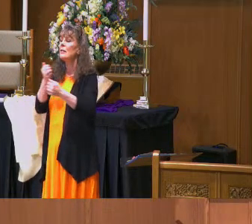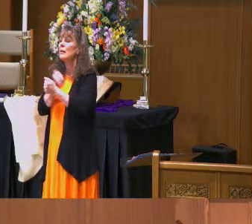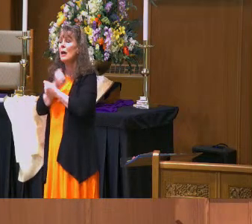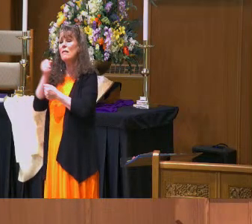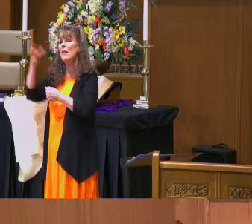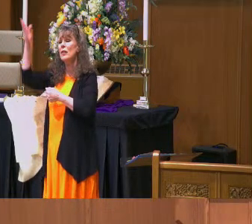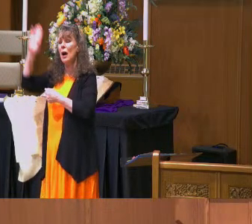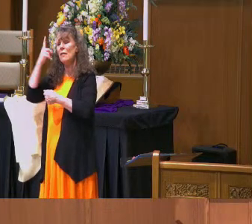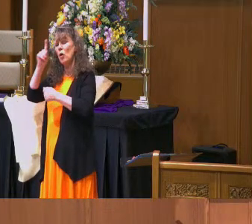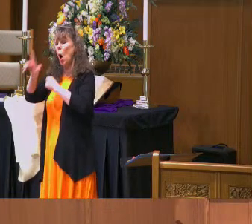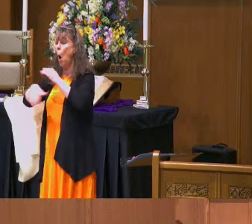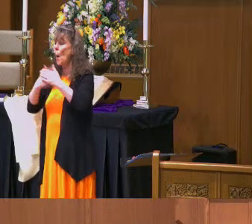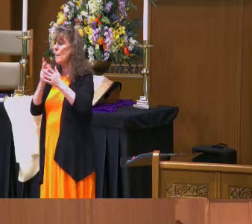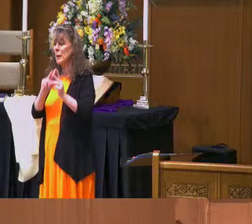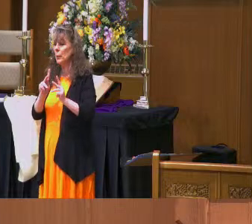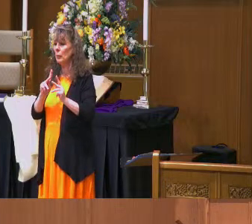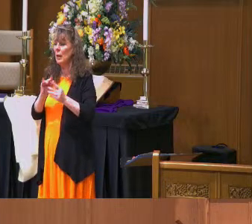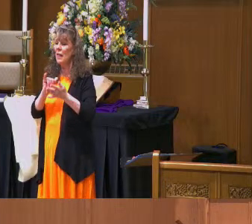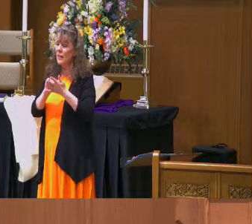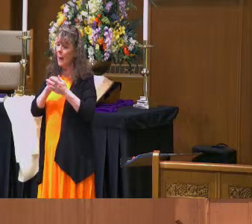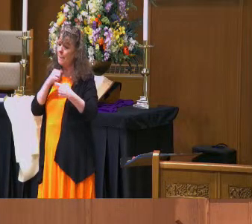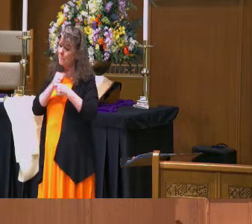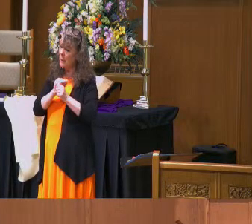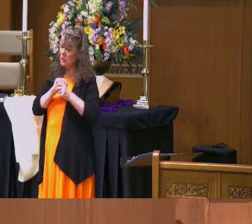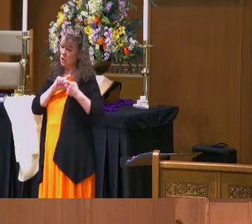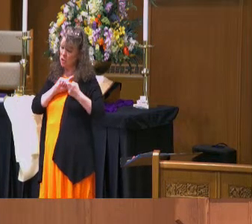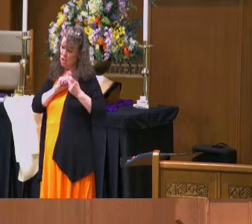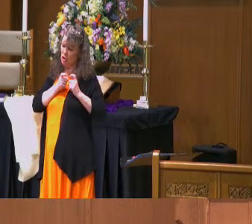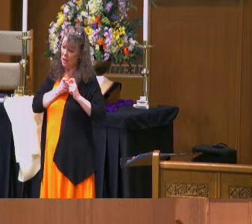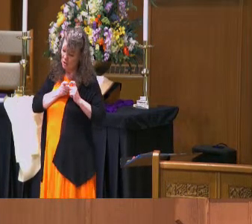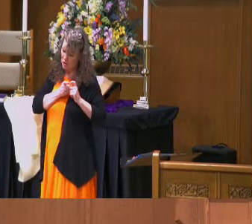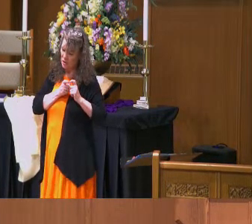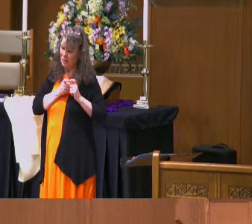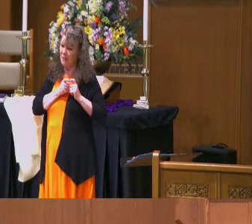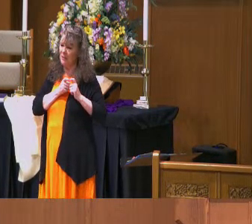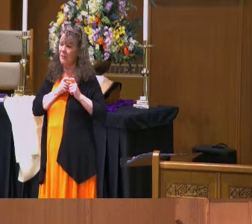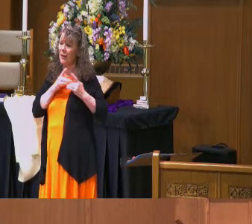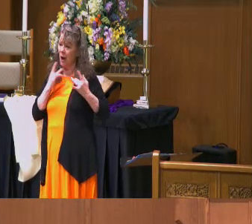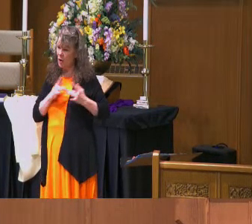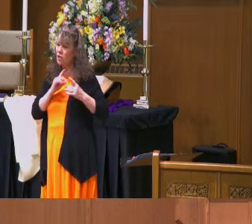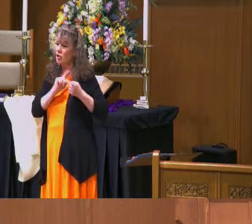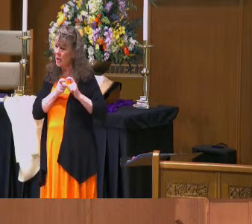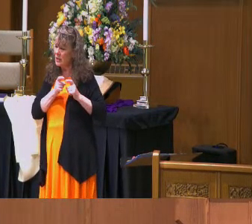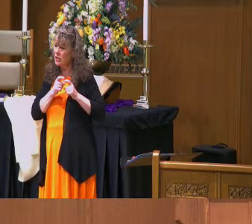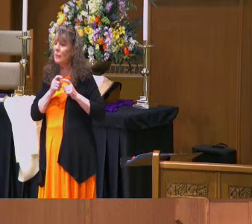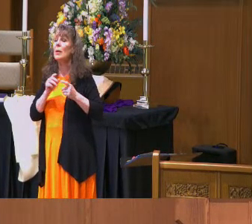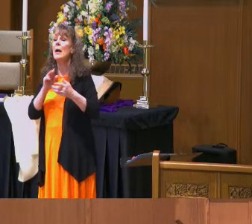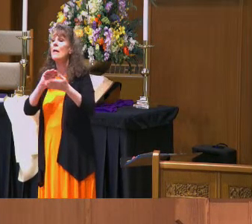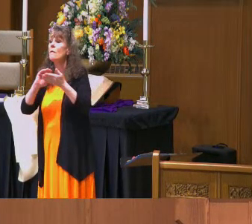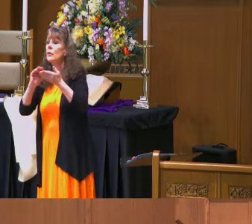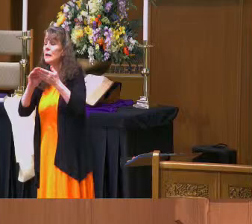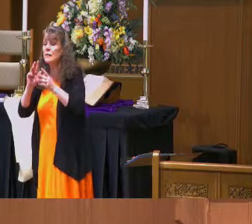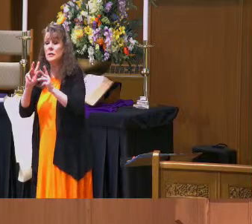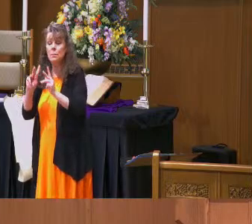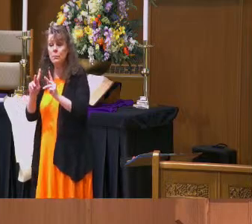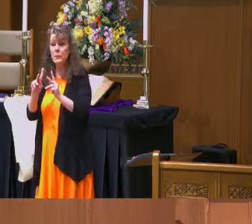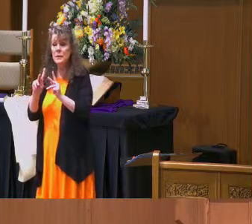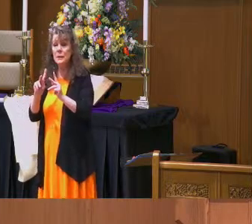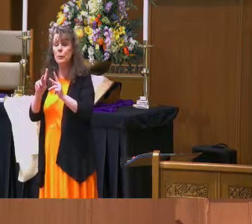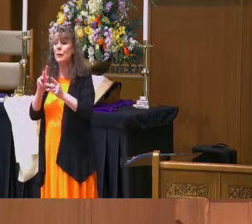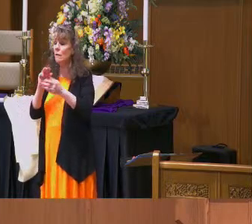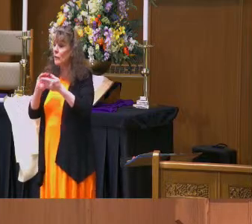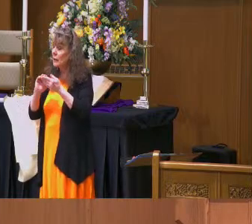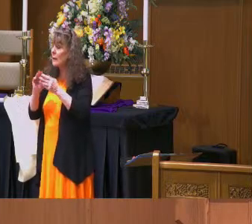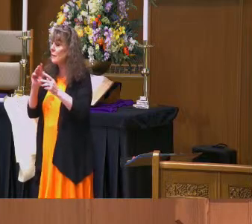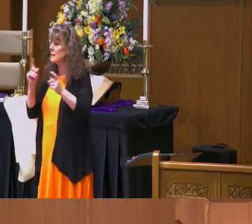people. This is what grips our hearts and changes our lives and makes us different people, forgives our sins, lifts us up